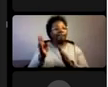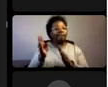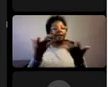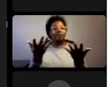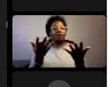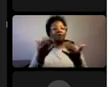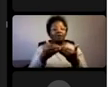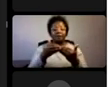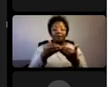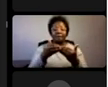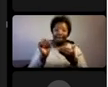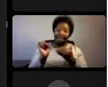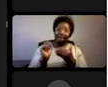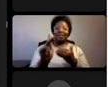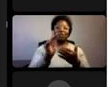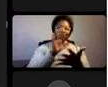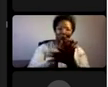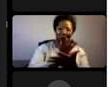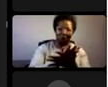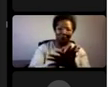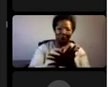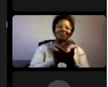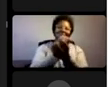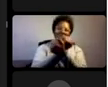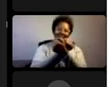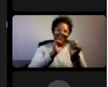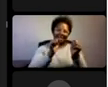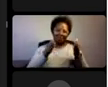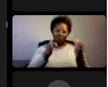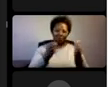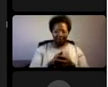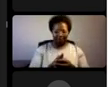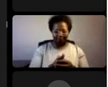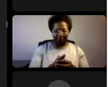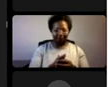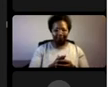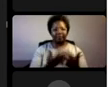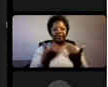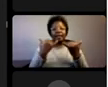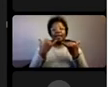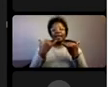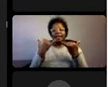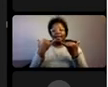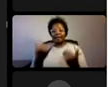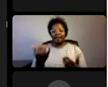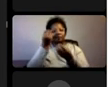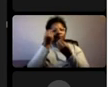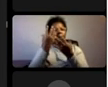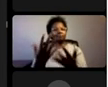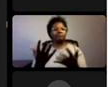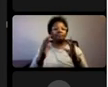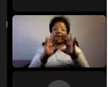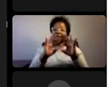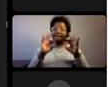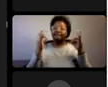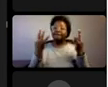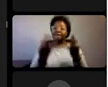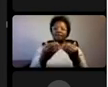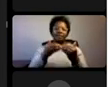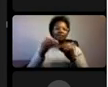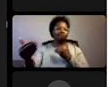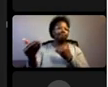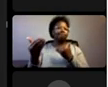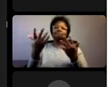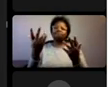winter break. On the next slide, we're going to share a little bit more information about what families should expect as relate to